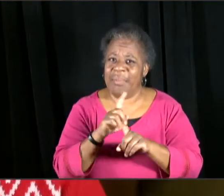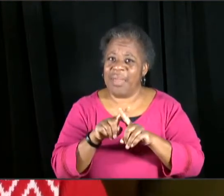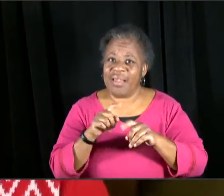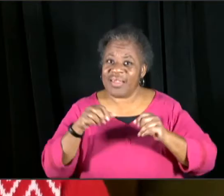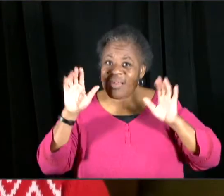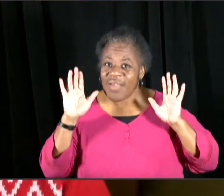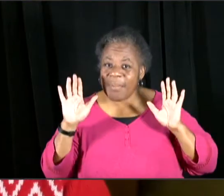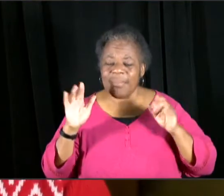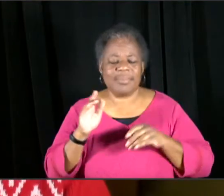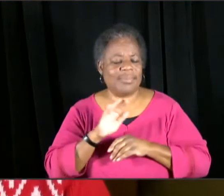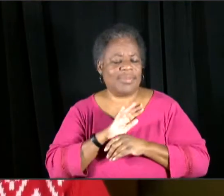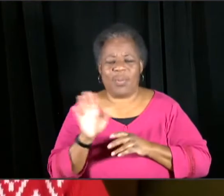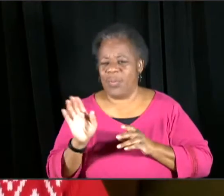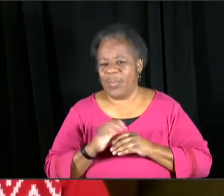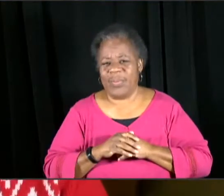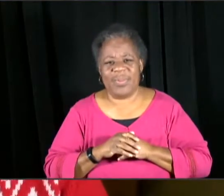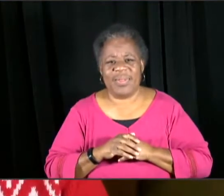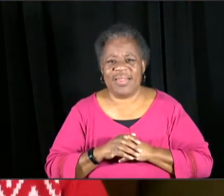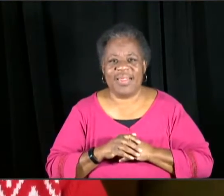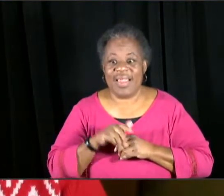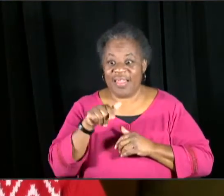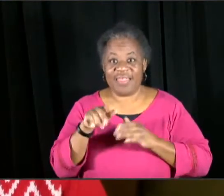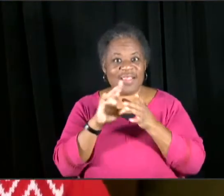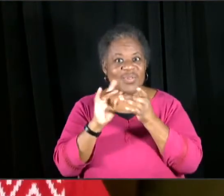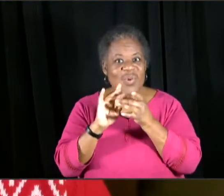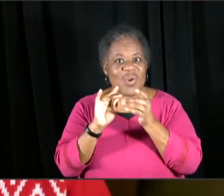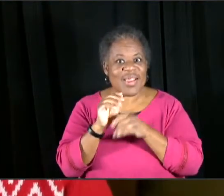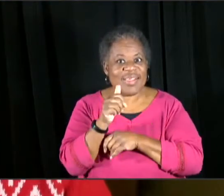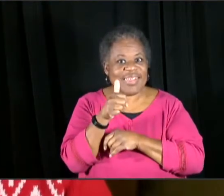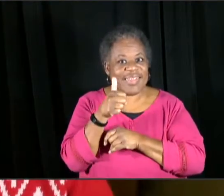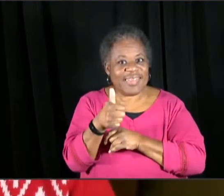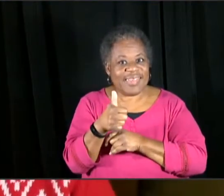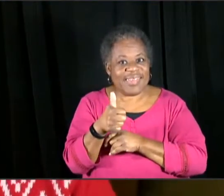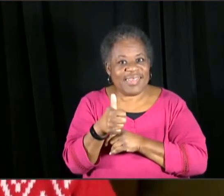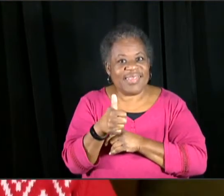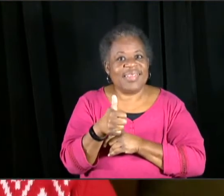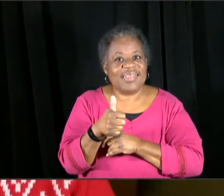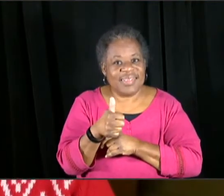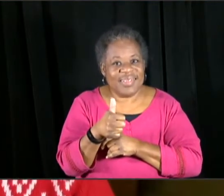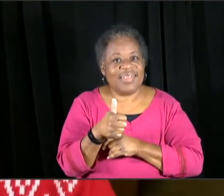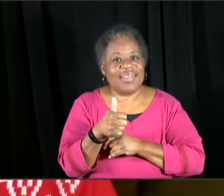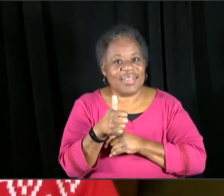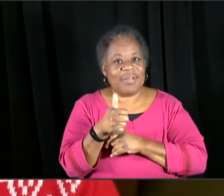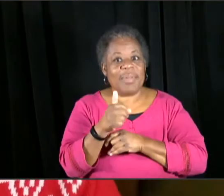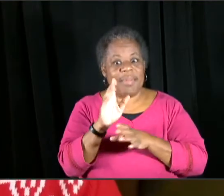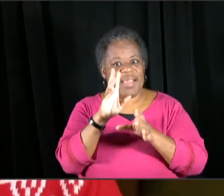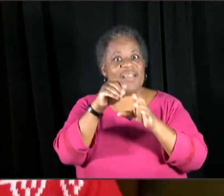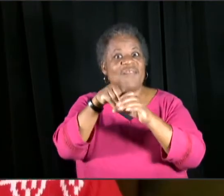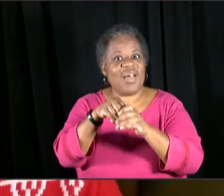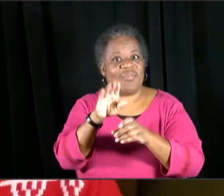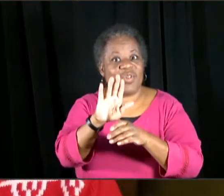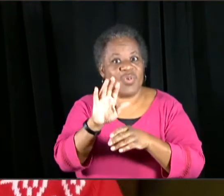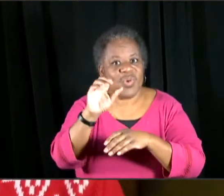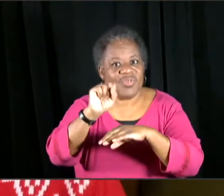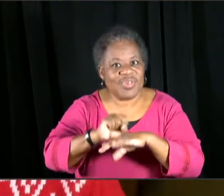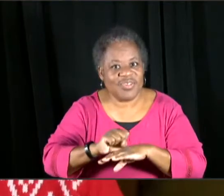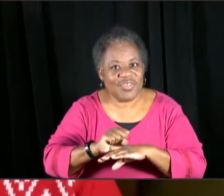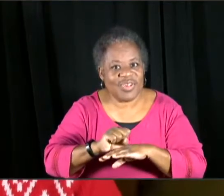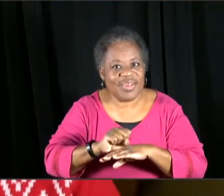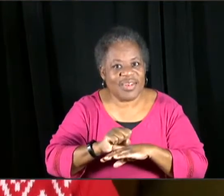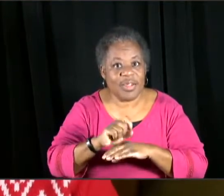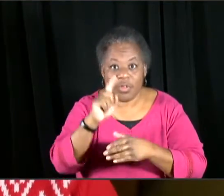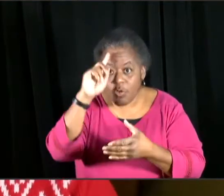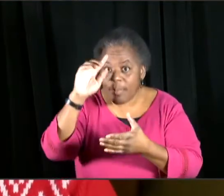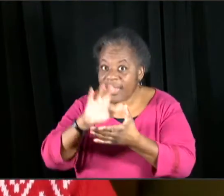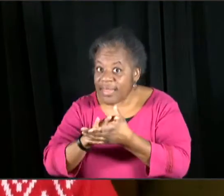Friends, today's story is a good one, maybe even a story that's part of your traditions as well. Do you